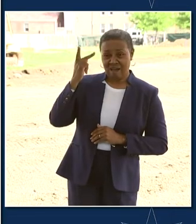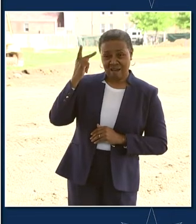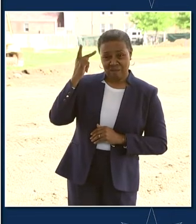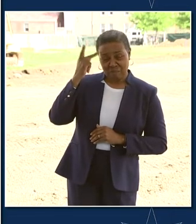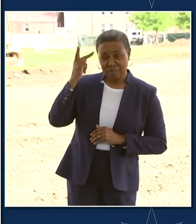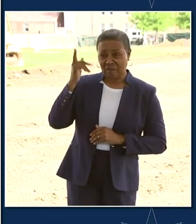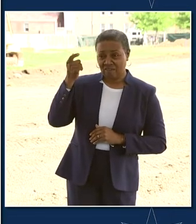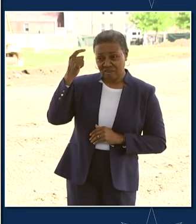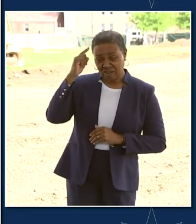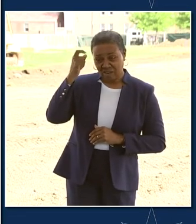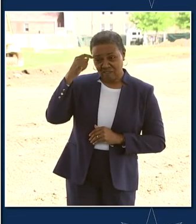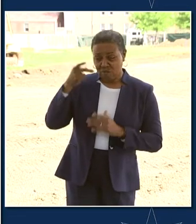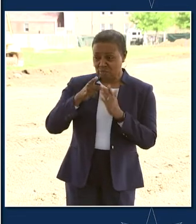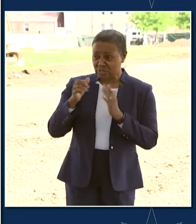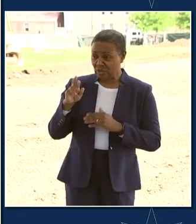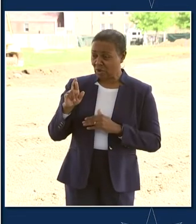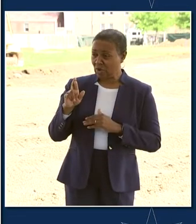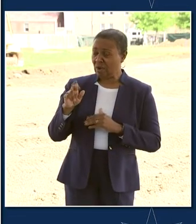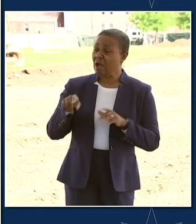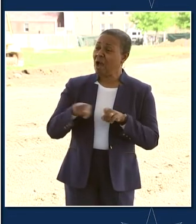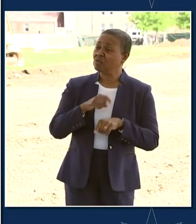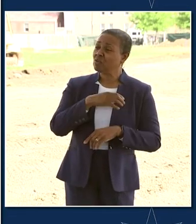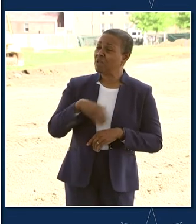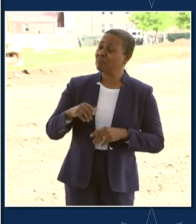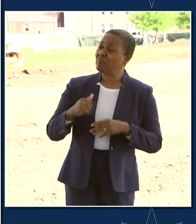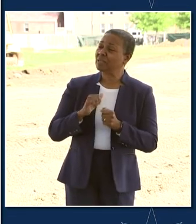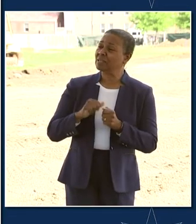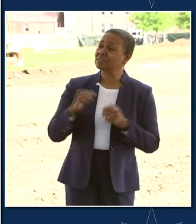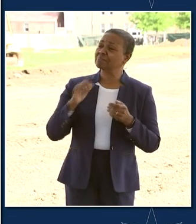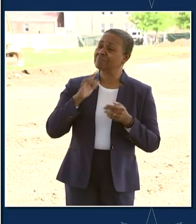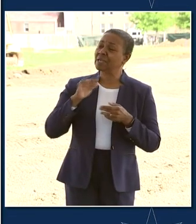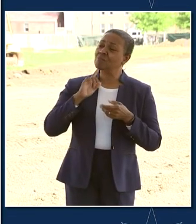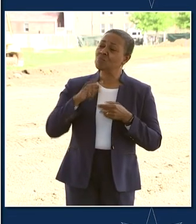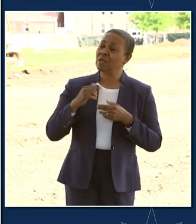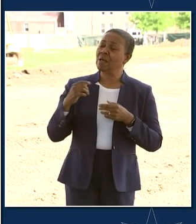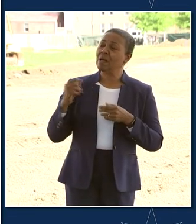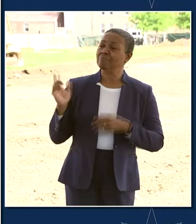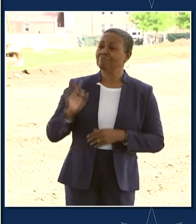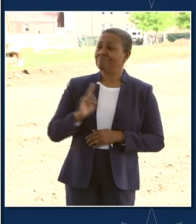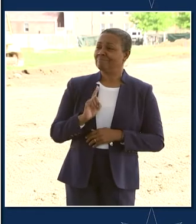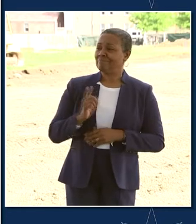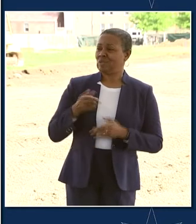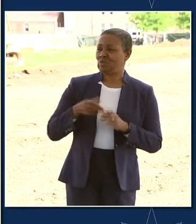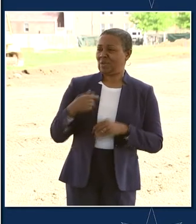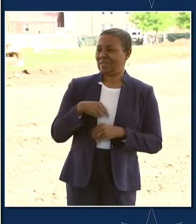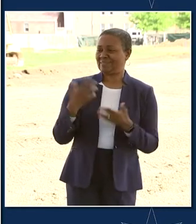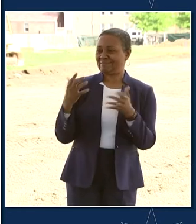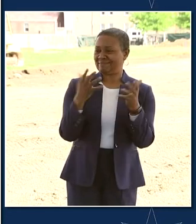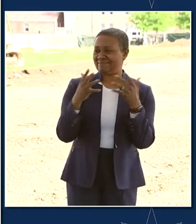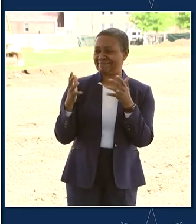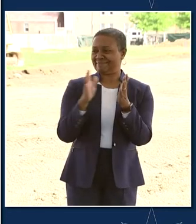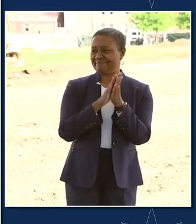can't thank you enough for your efforts, but also Mayor Lightfoot for making this a reality. Mayor, please join us.